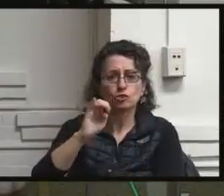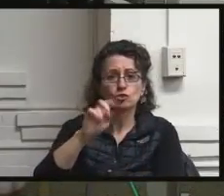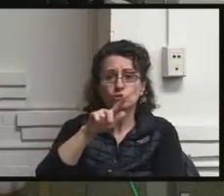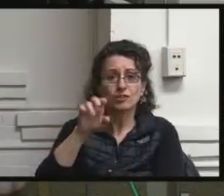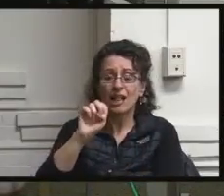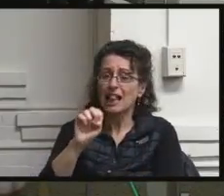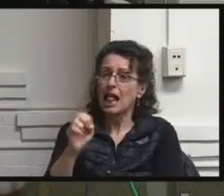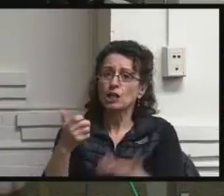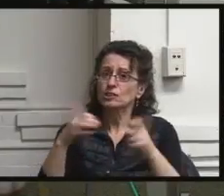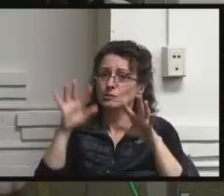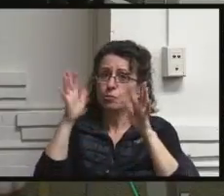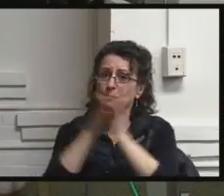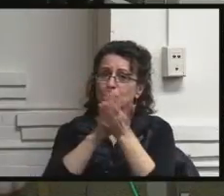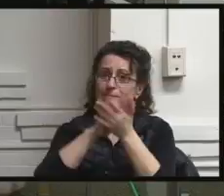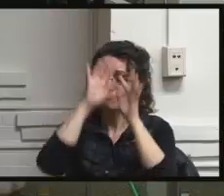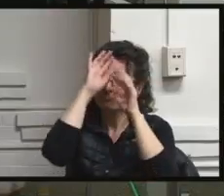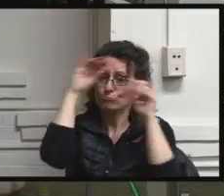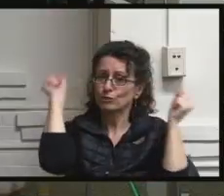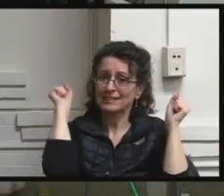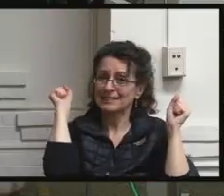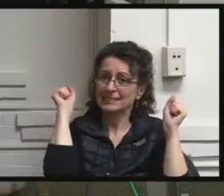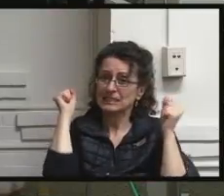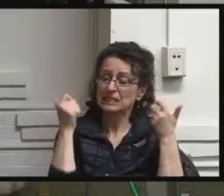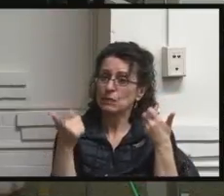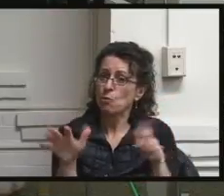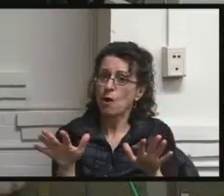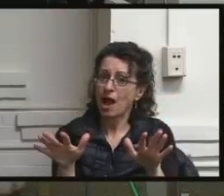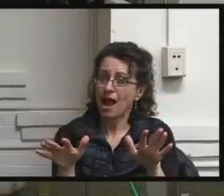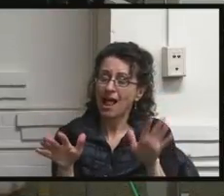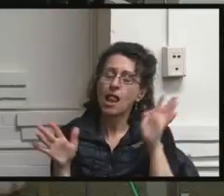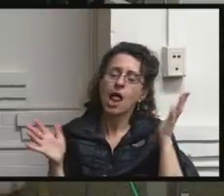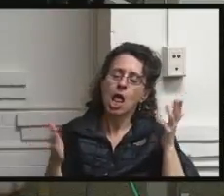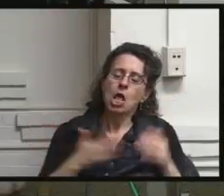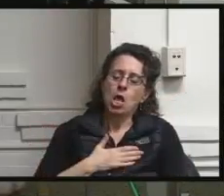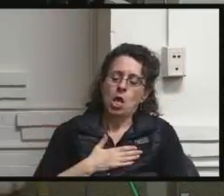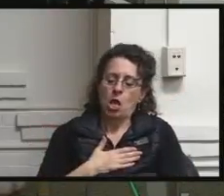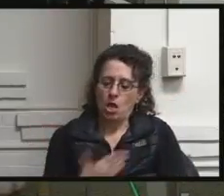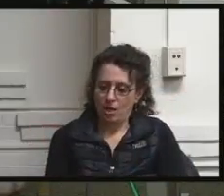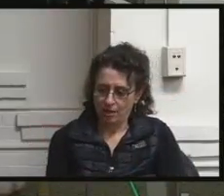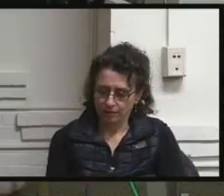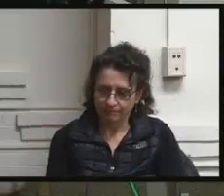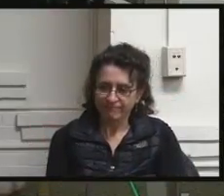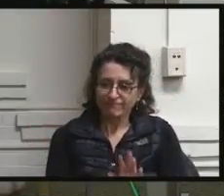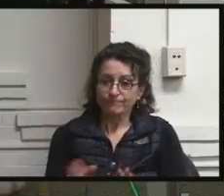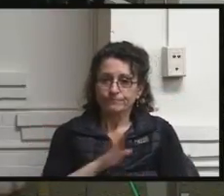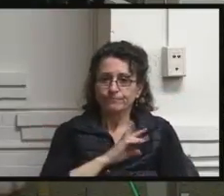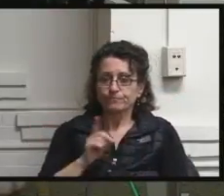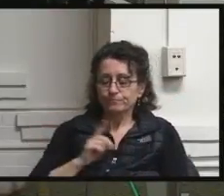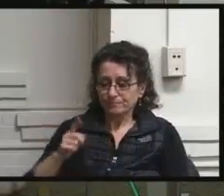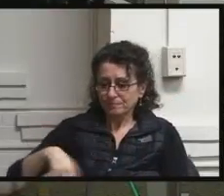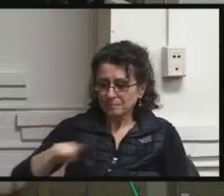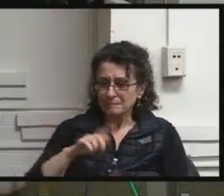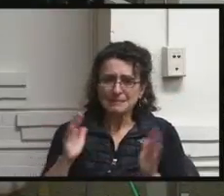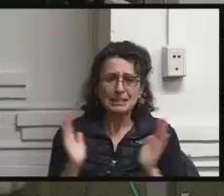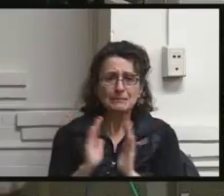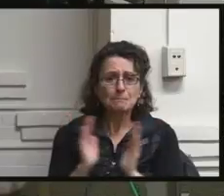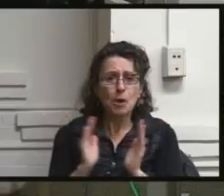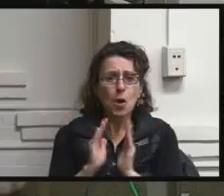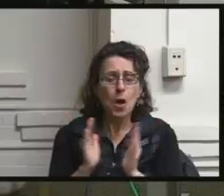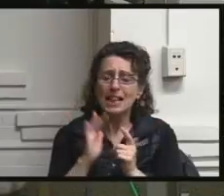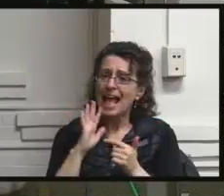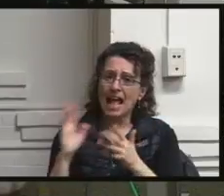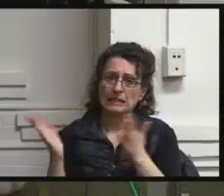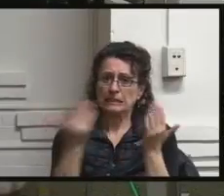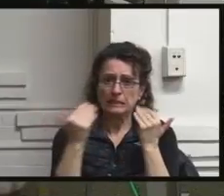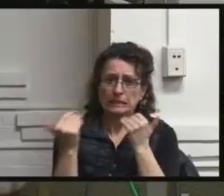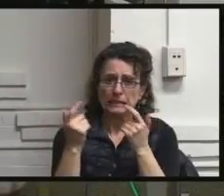didn't want to be our president after Matt had to leave, and the board members that we have were small. It's difficult to get